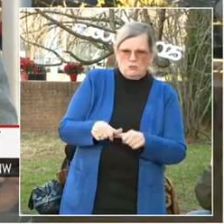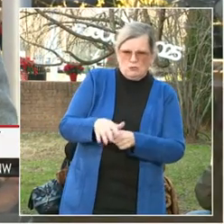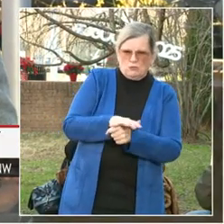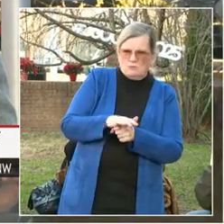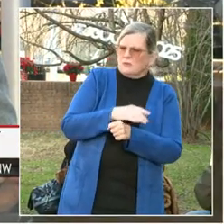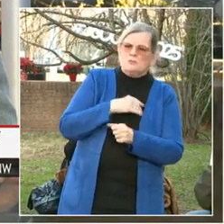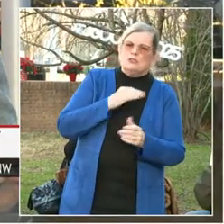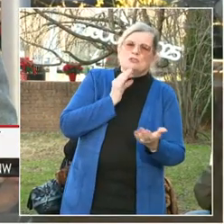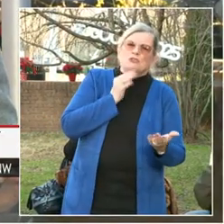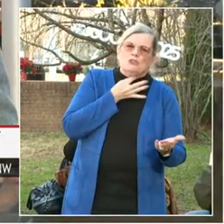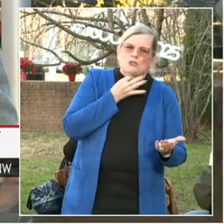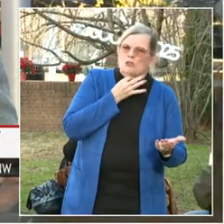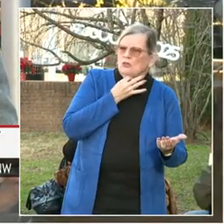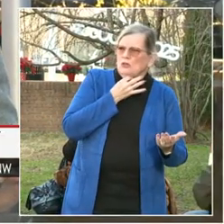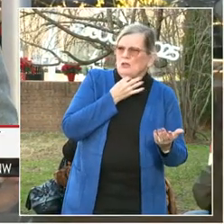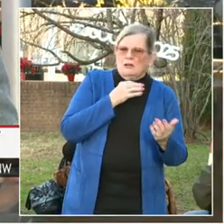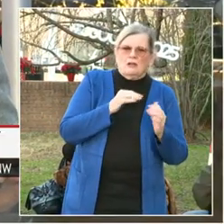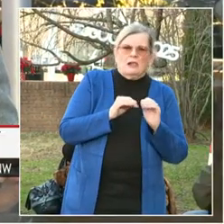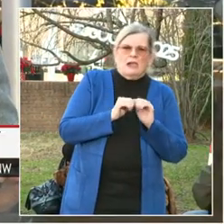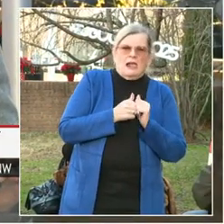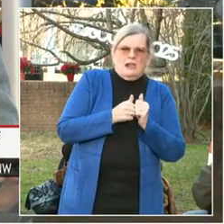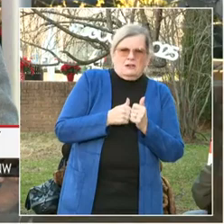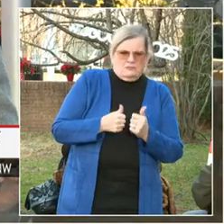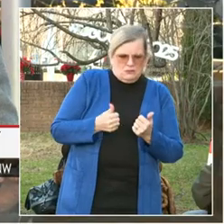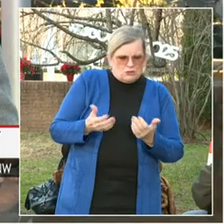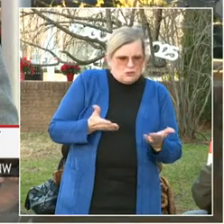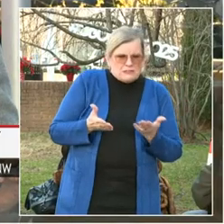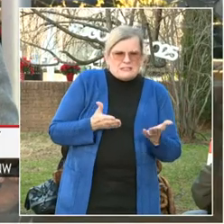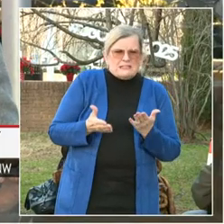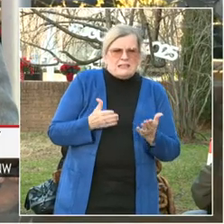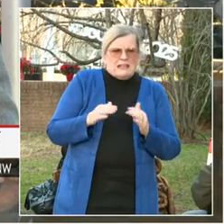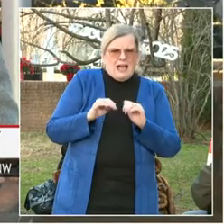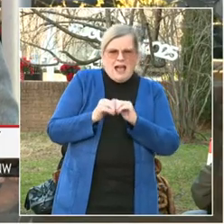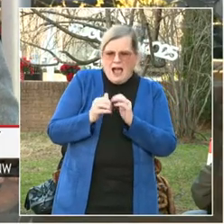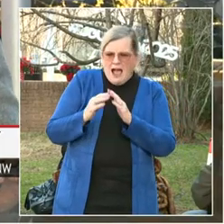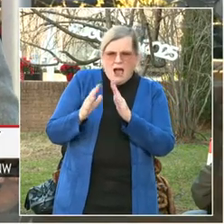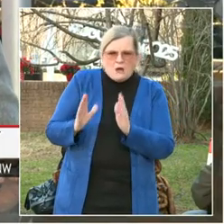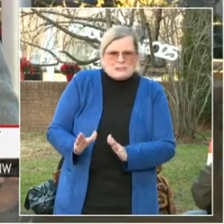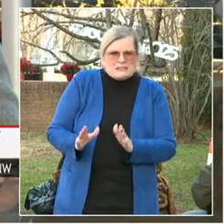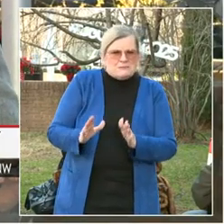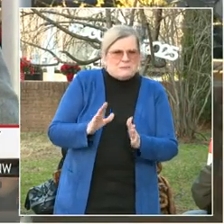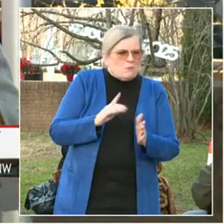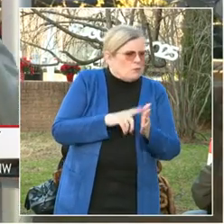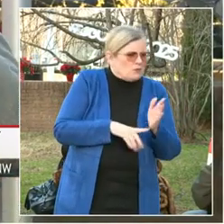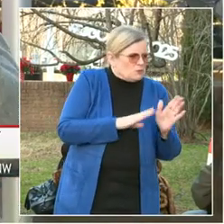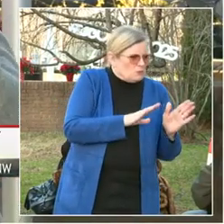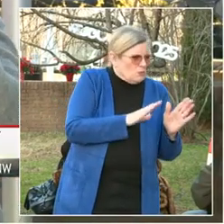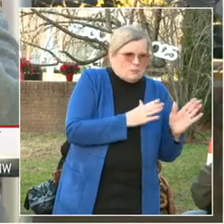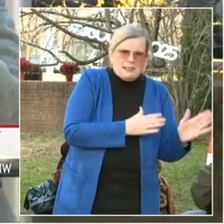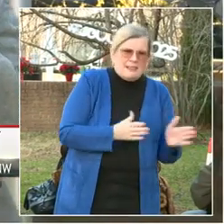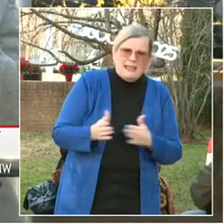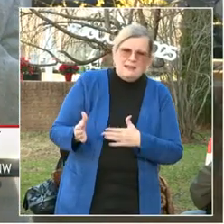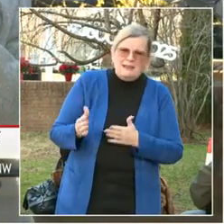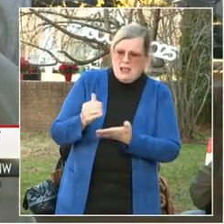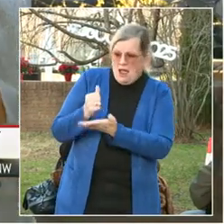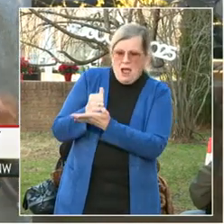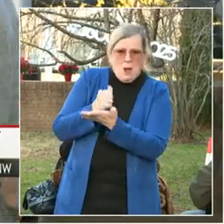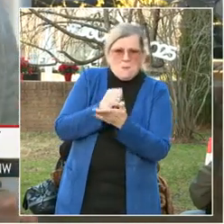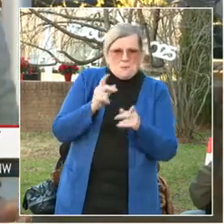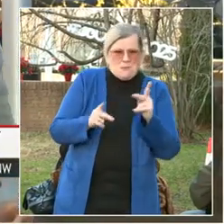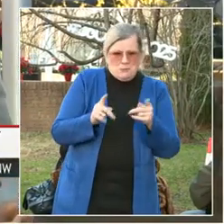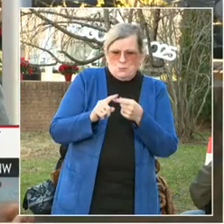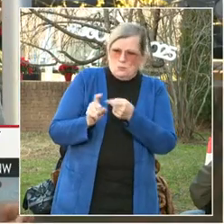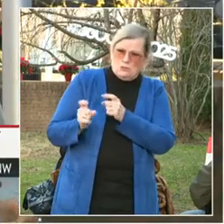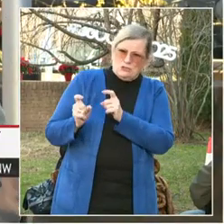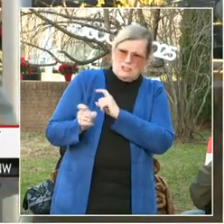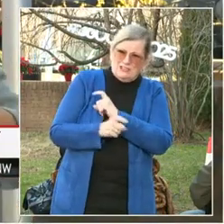Department of Human Services, how the housing folks can help people adjust to environments that they may